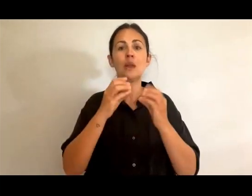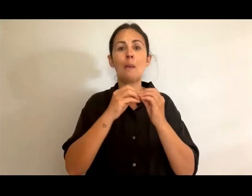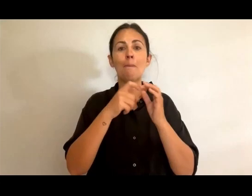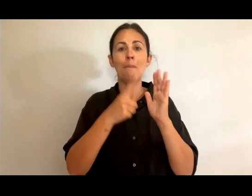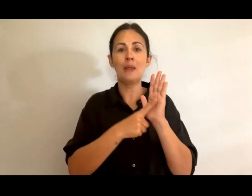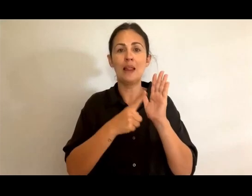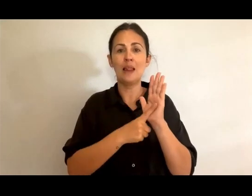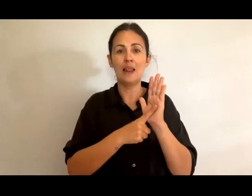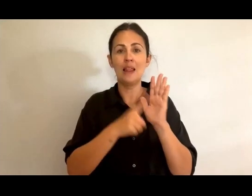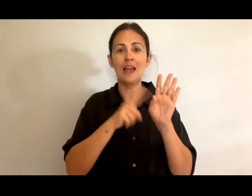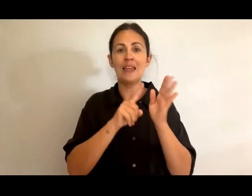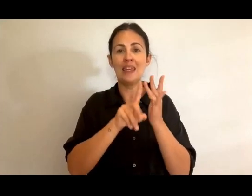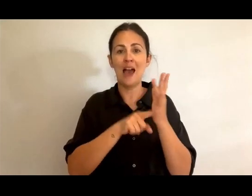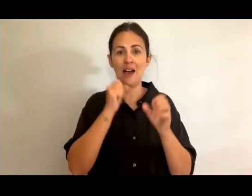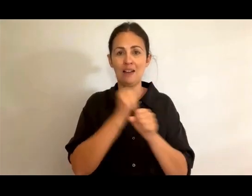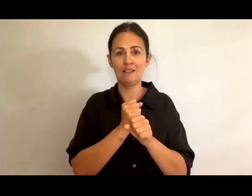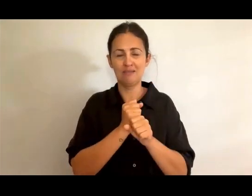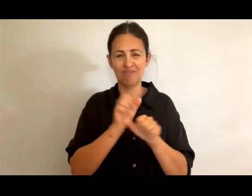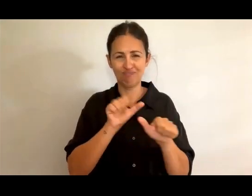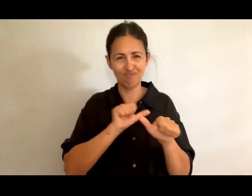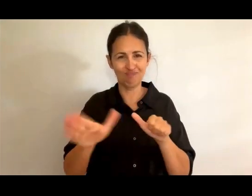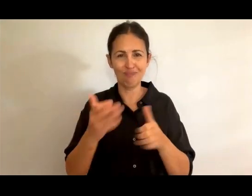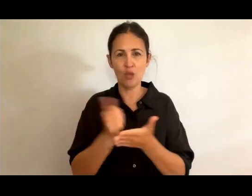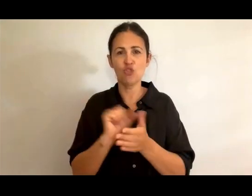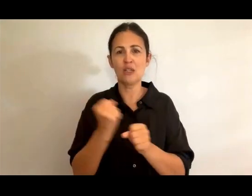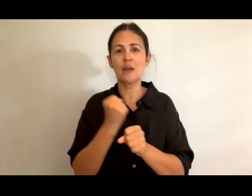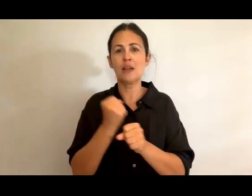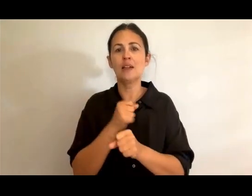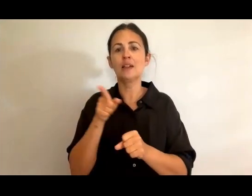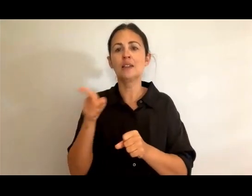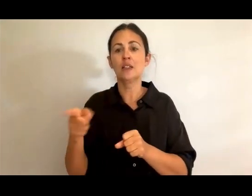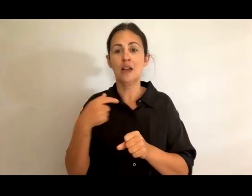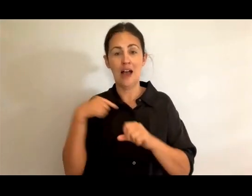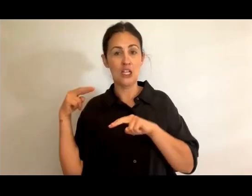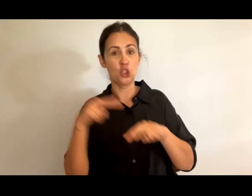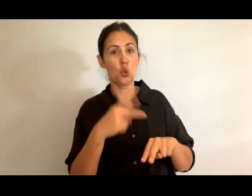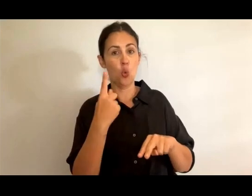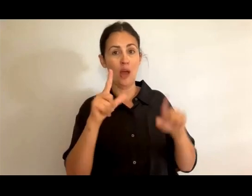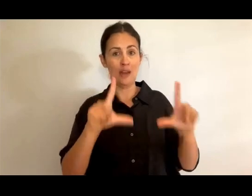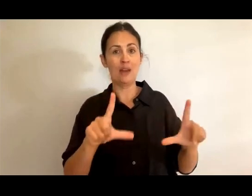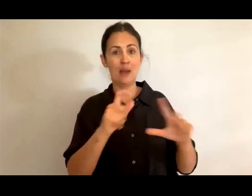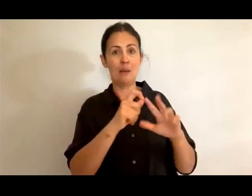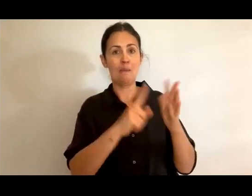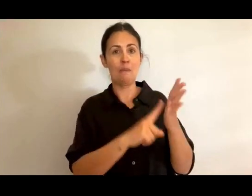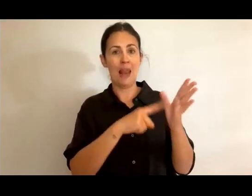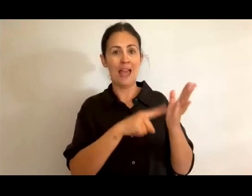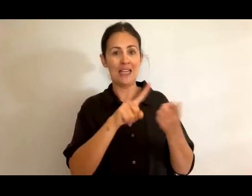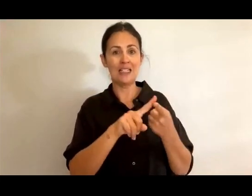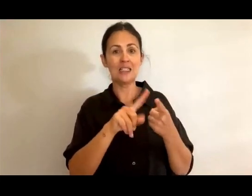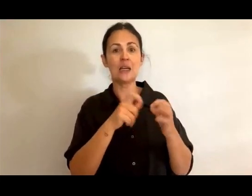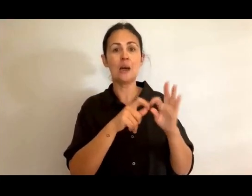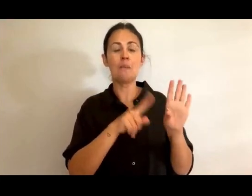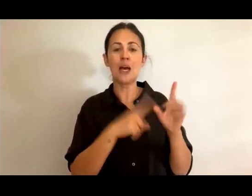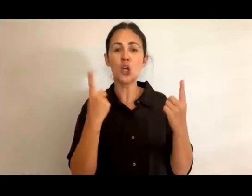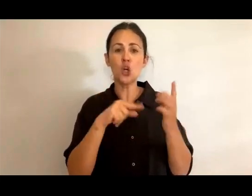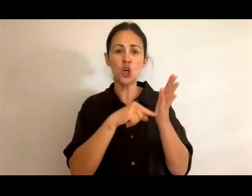That day, I actually saw a plate by Trina Ham, and I actually remembered it. So when I met Trina Ham almost 30 years later, I was able to talk about